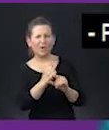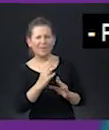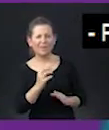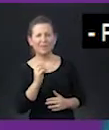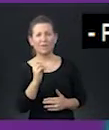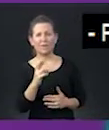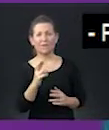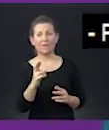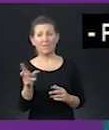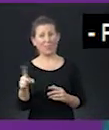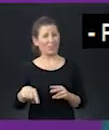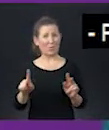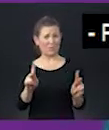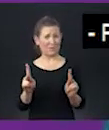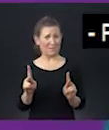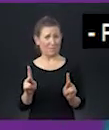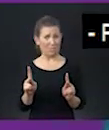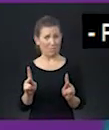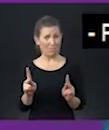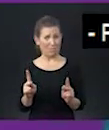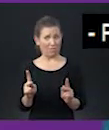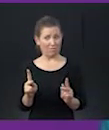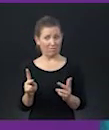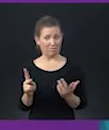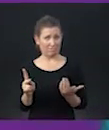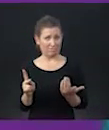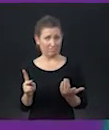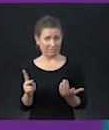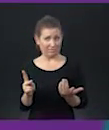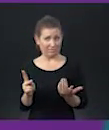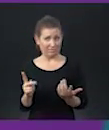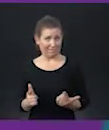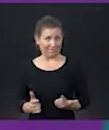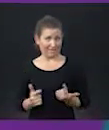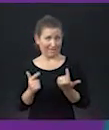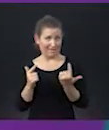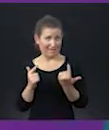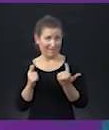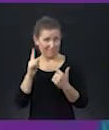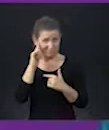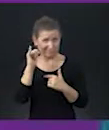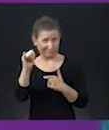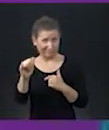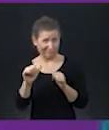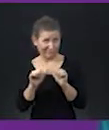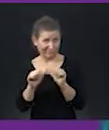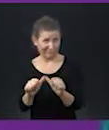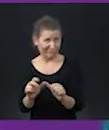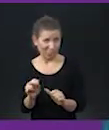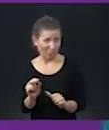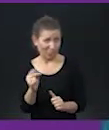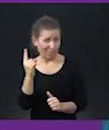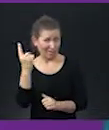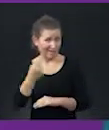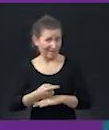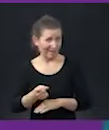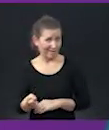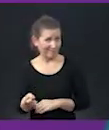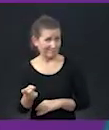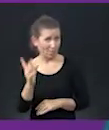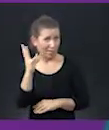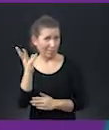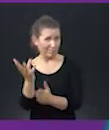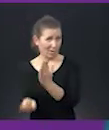Your parents not gonna, or guardian or people around you are not going to be around you as long as they're around. I